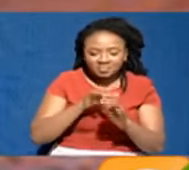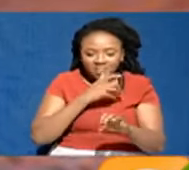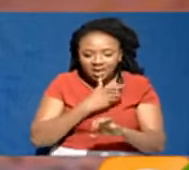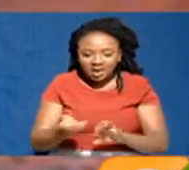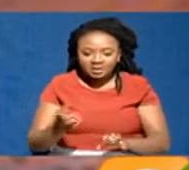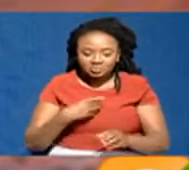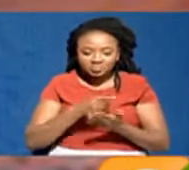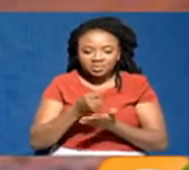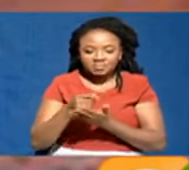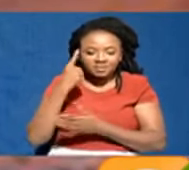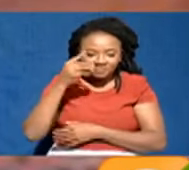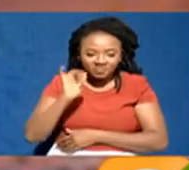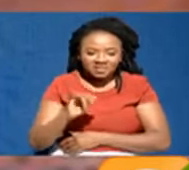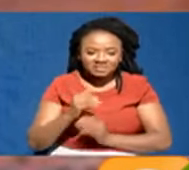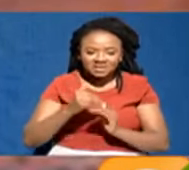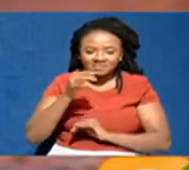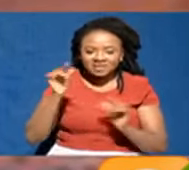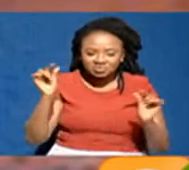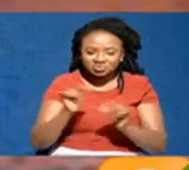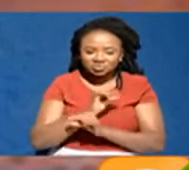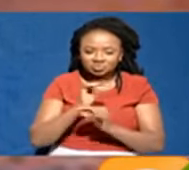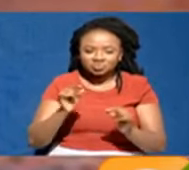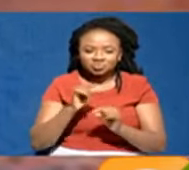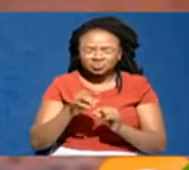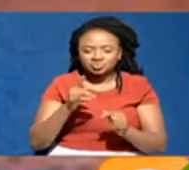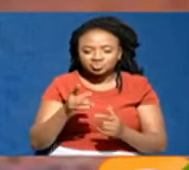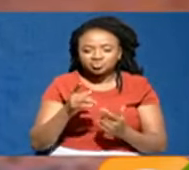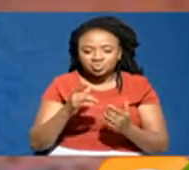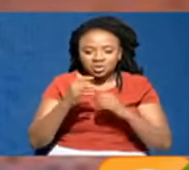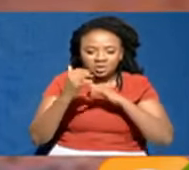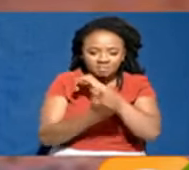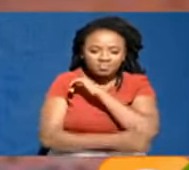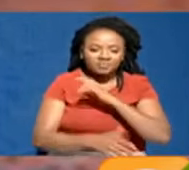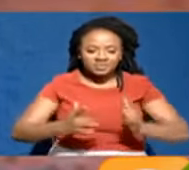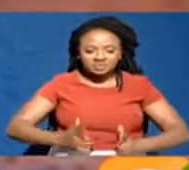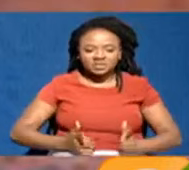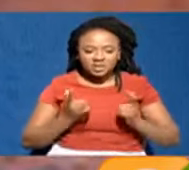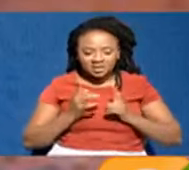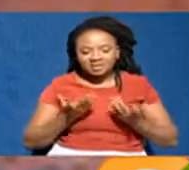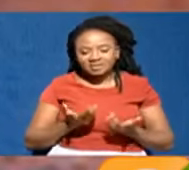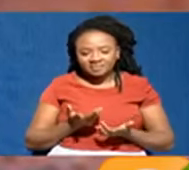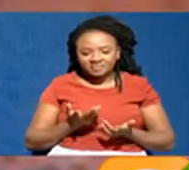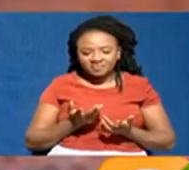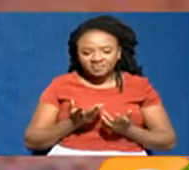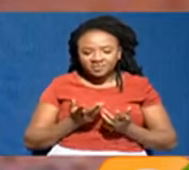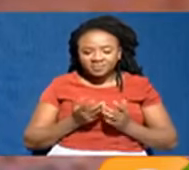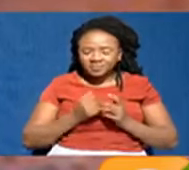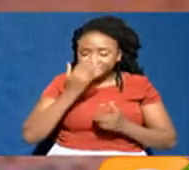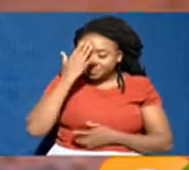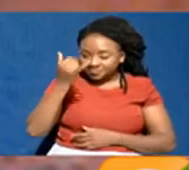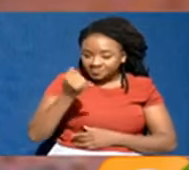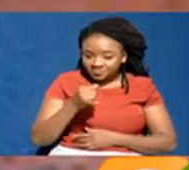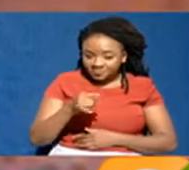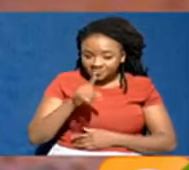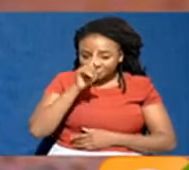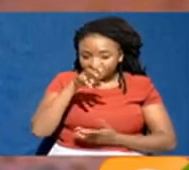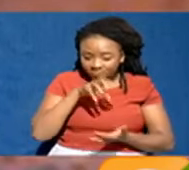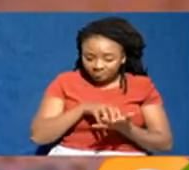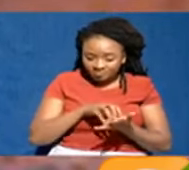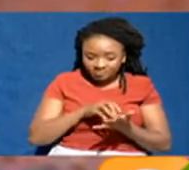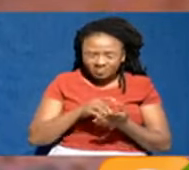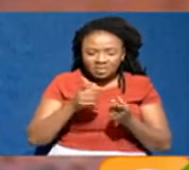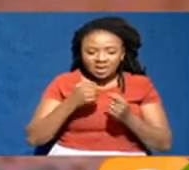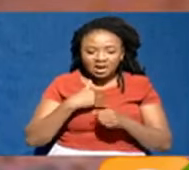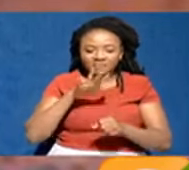you immediately get into that a poverty space because one incident has